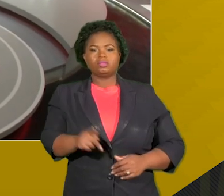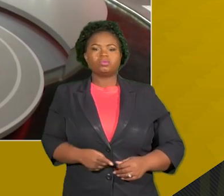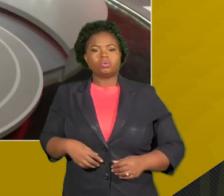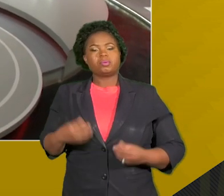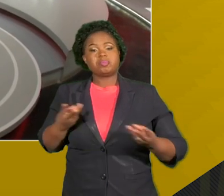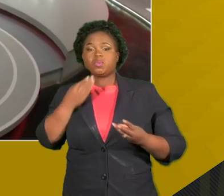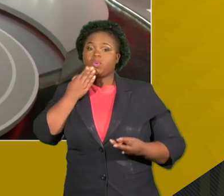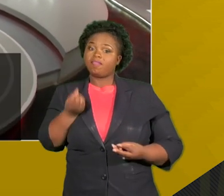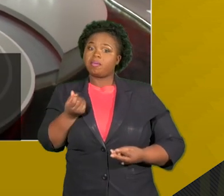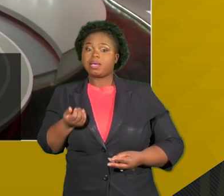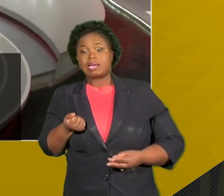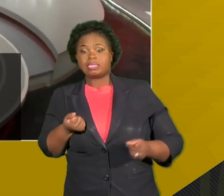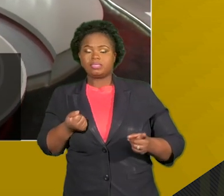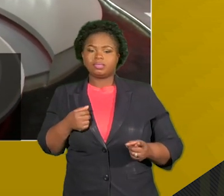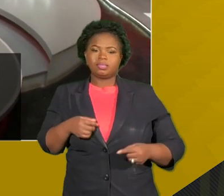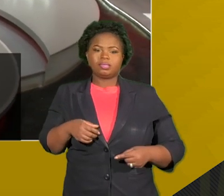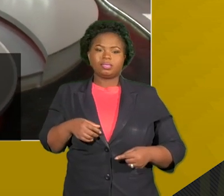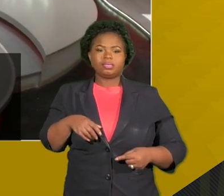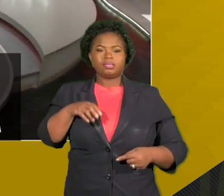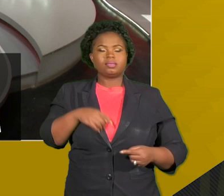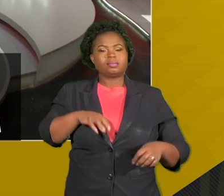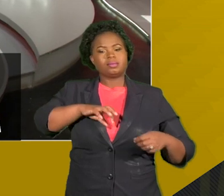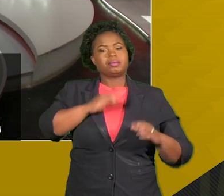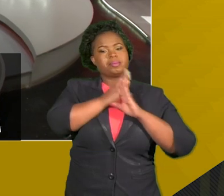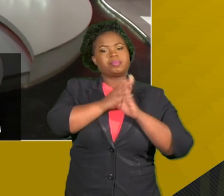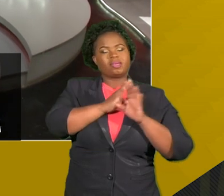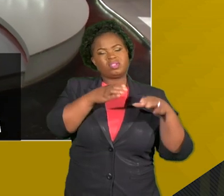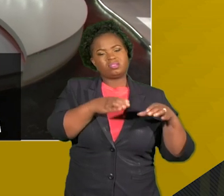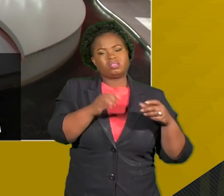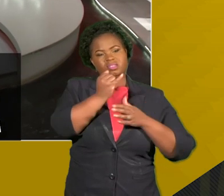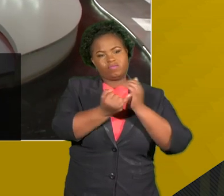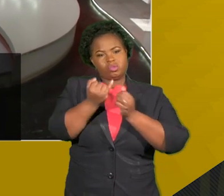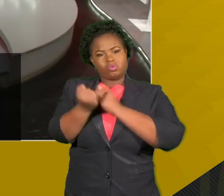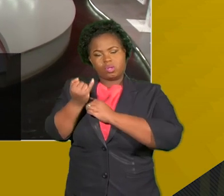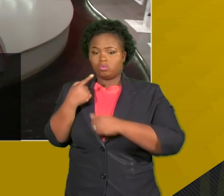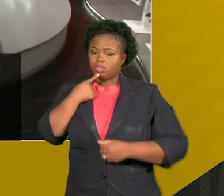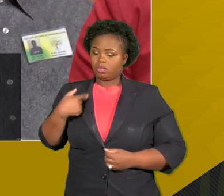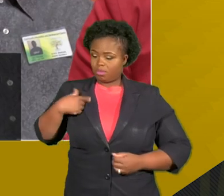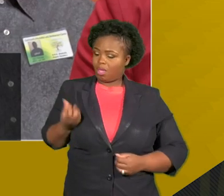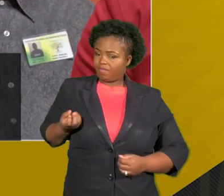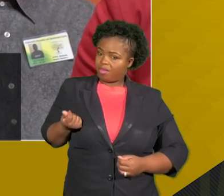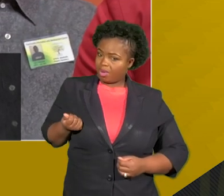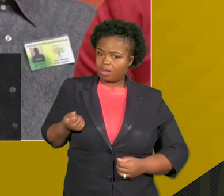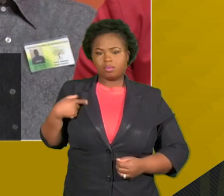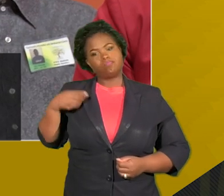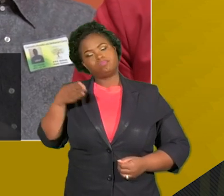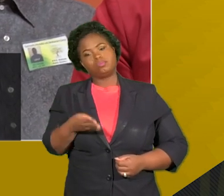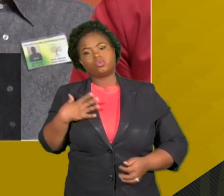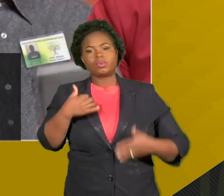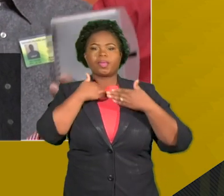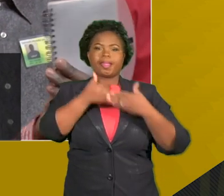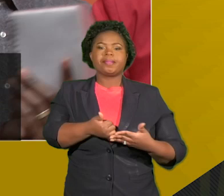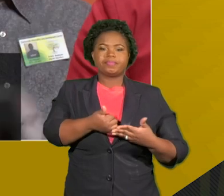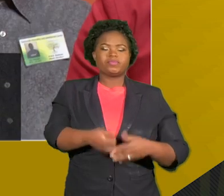abantu abanemali. Sithi we've got an entity, ama private entities, private individuals, abathi thina sinemali. And we want to help